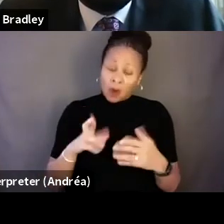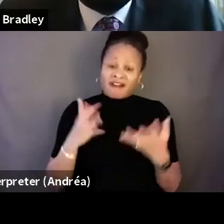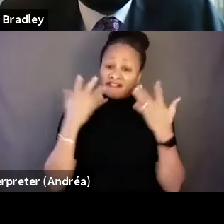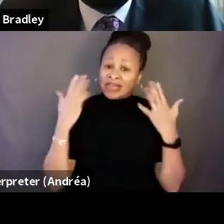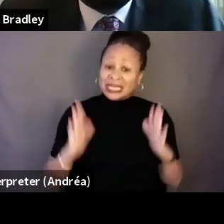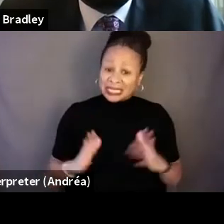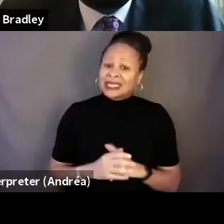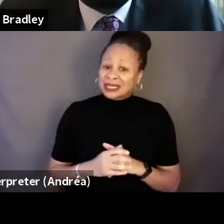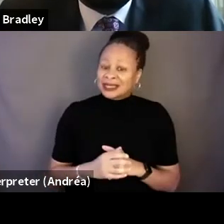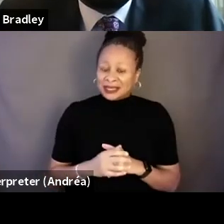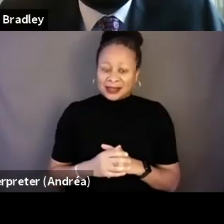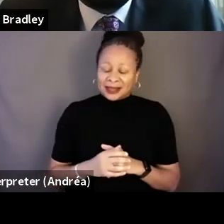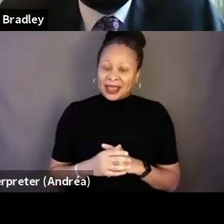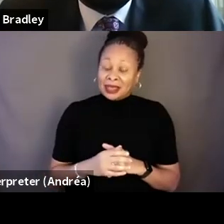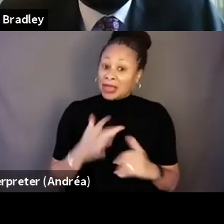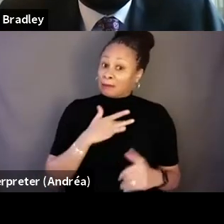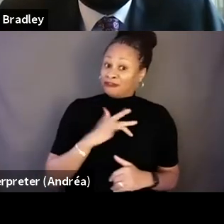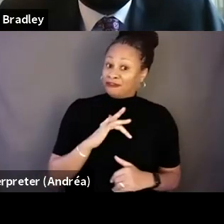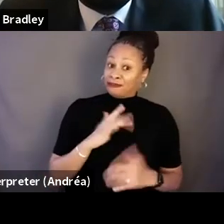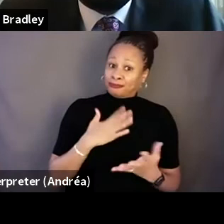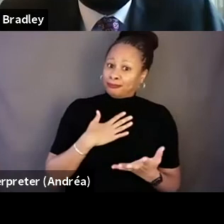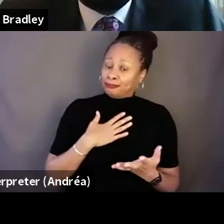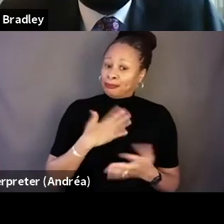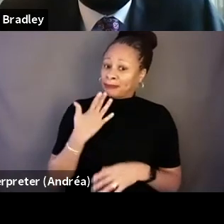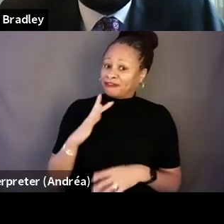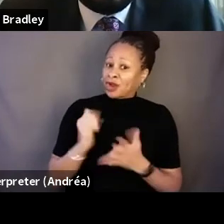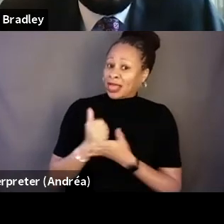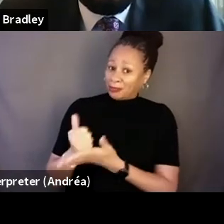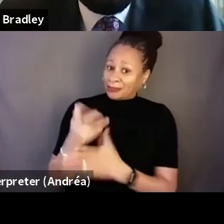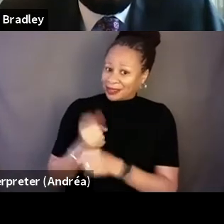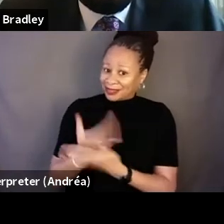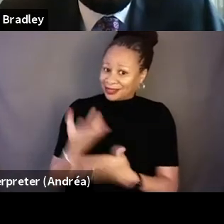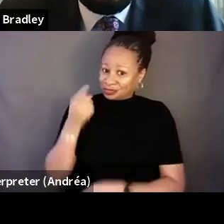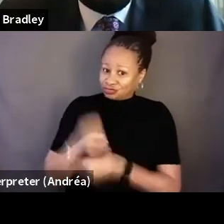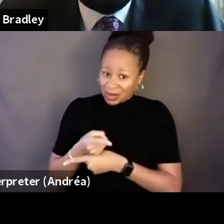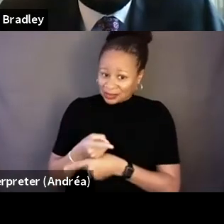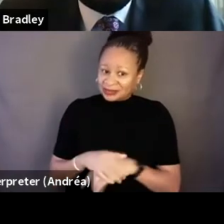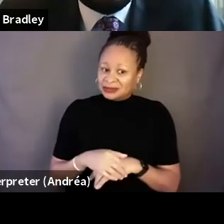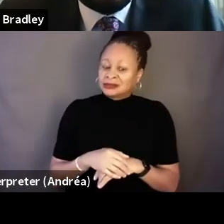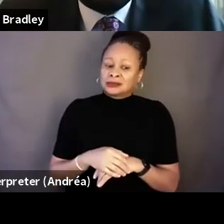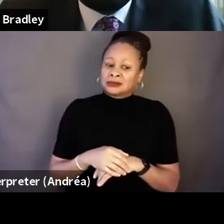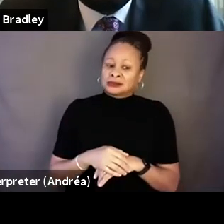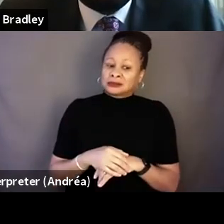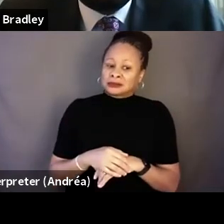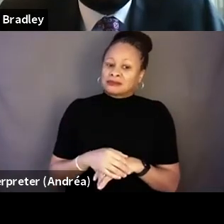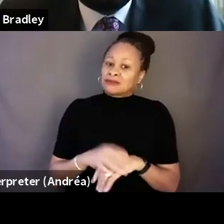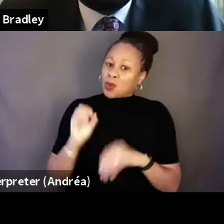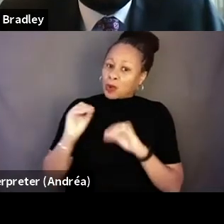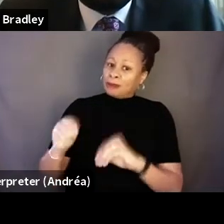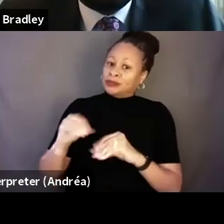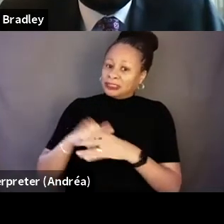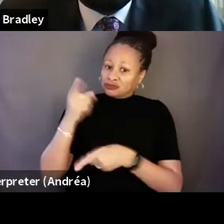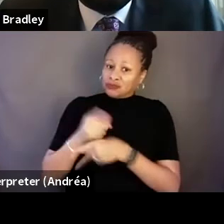I would rather help them get things right, or at least put them, in the right